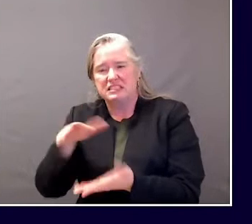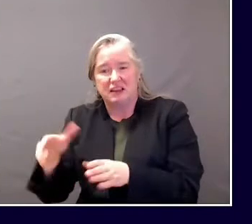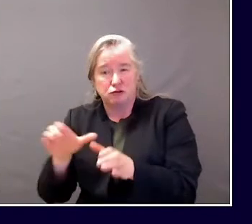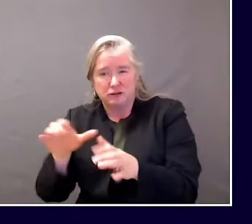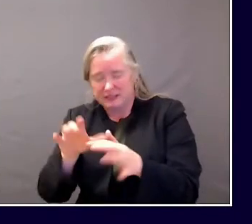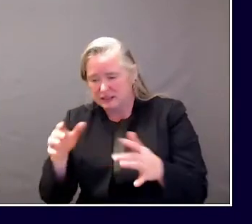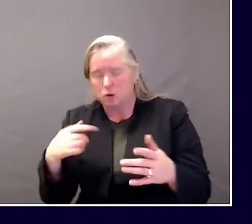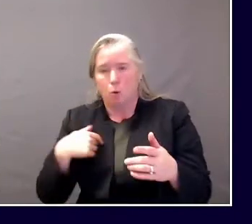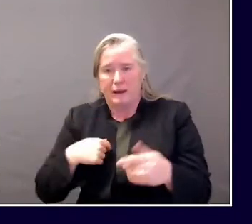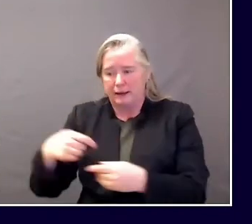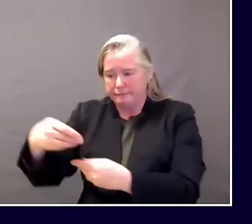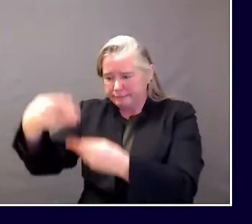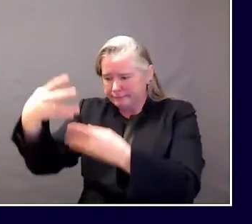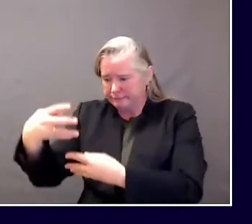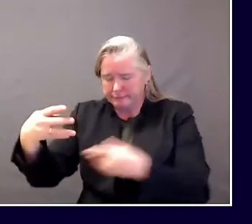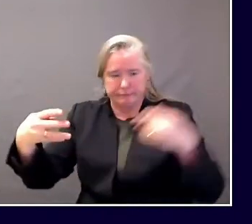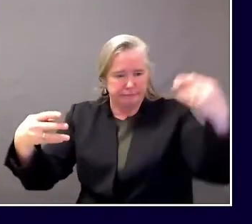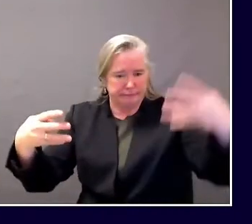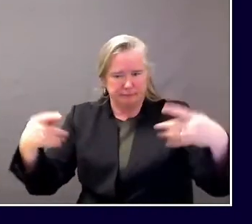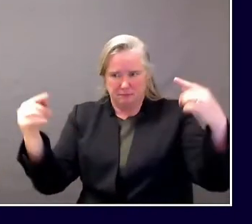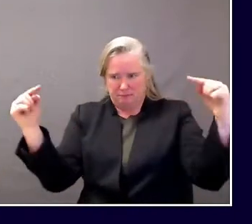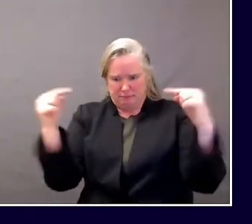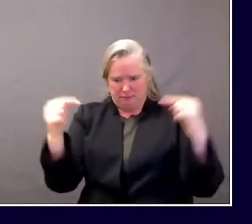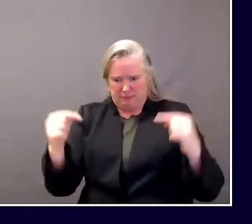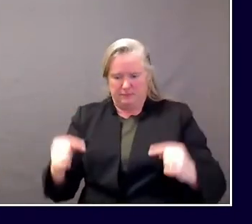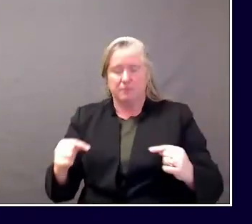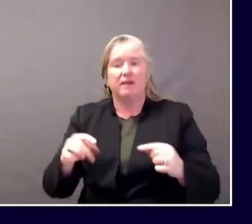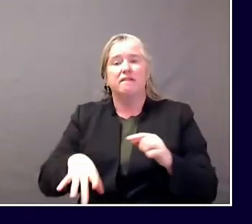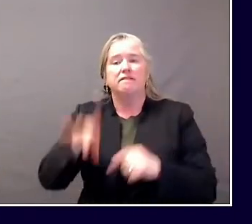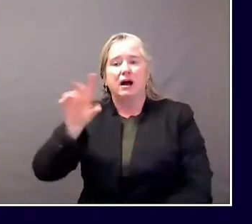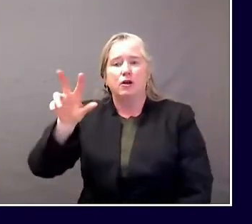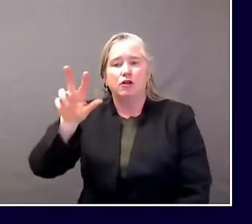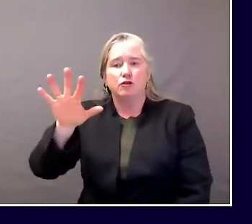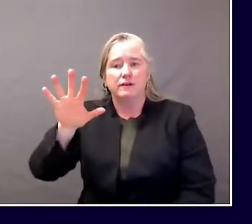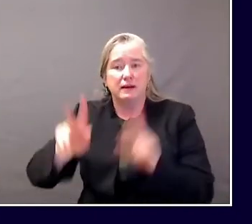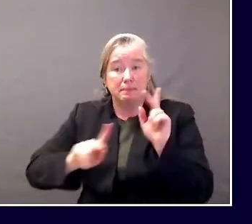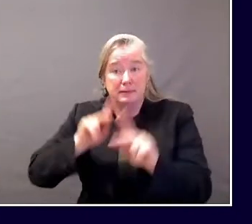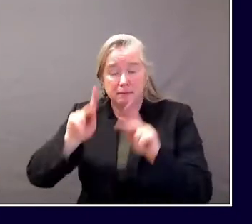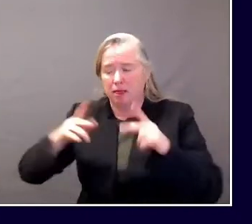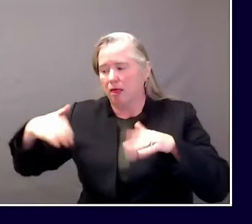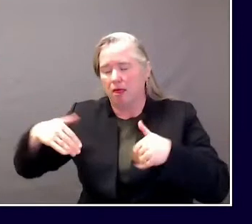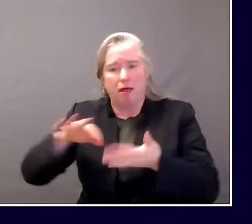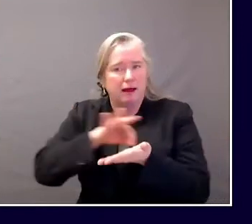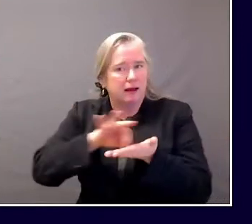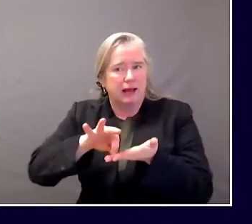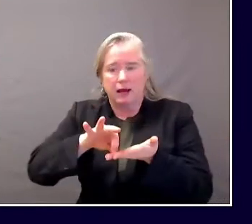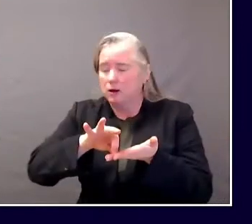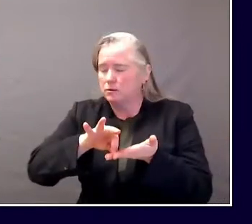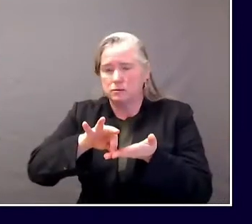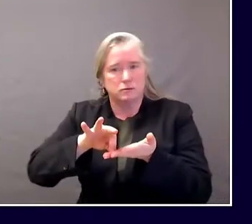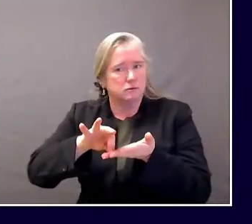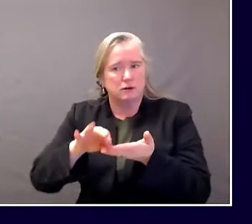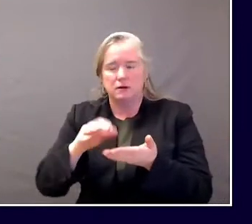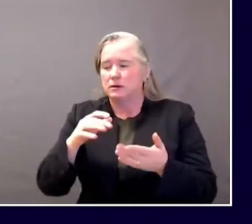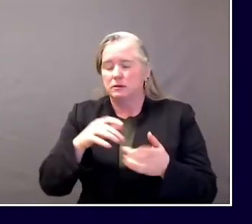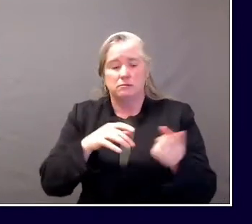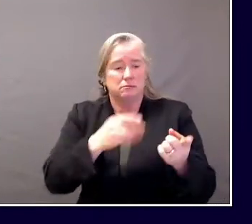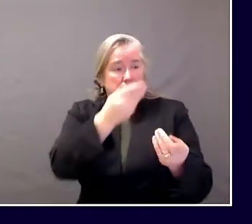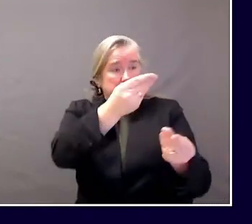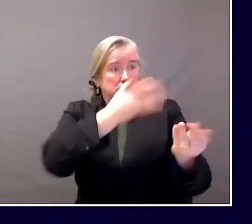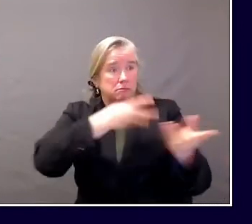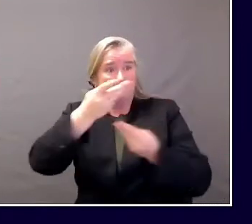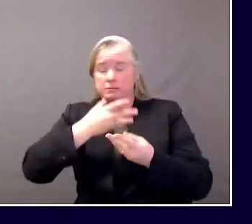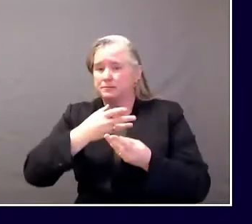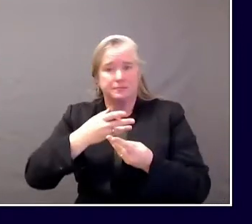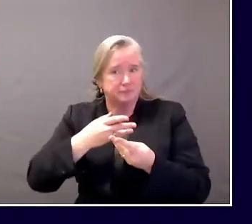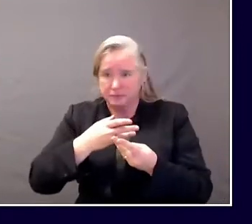these 35 individuals whose deaths had not been otherwise reported to us directly, but upon